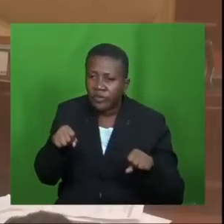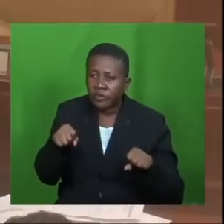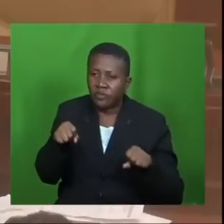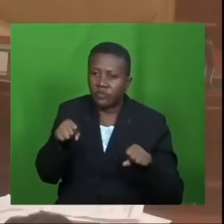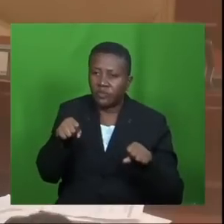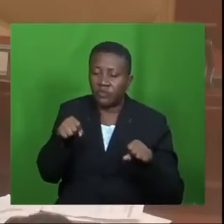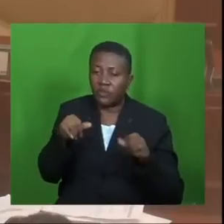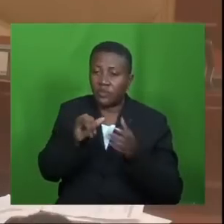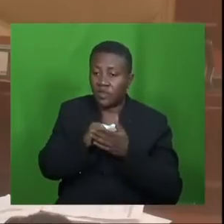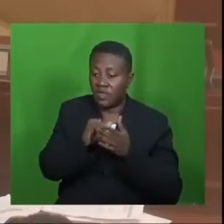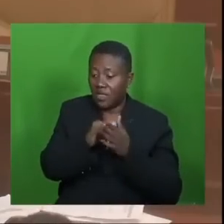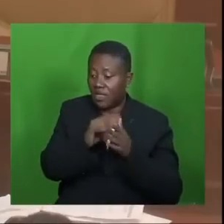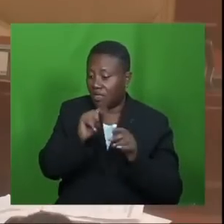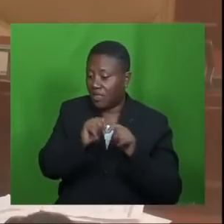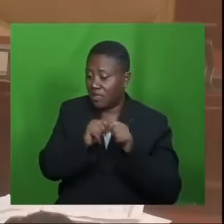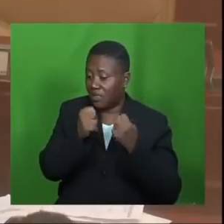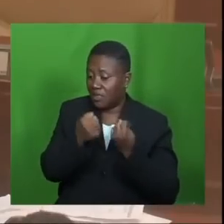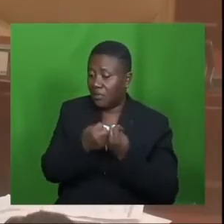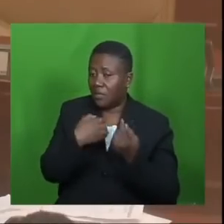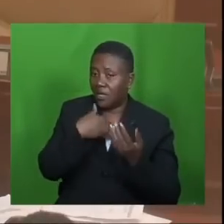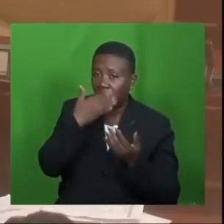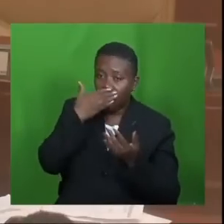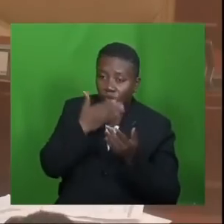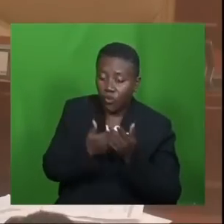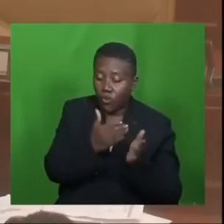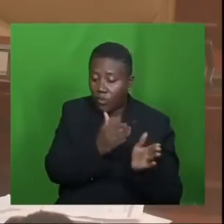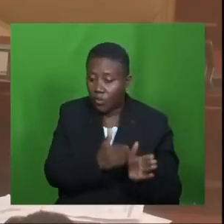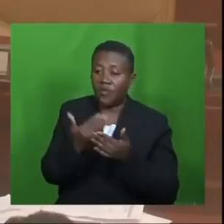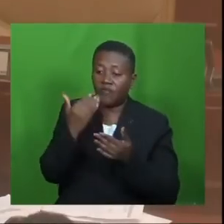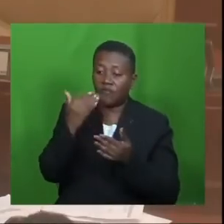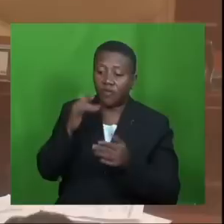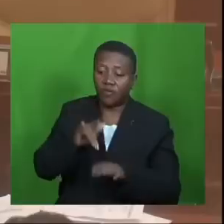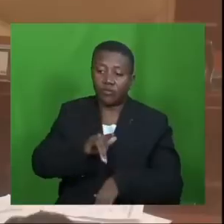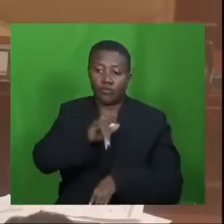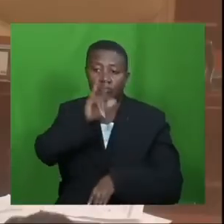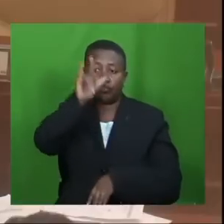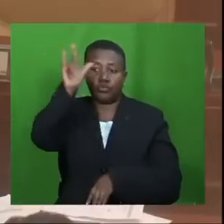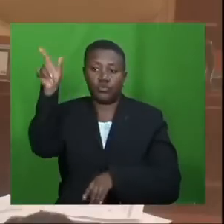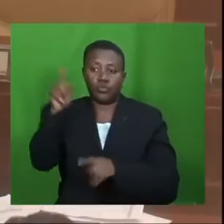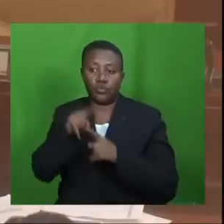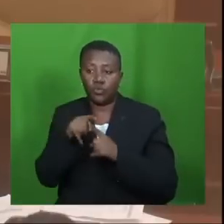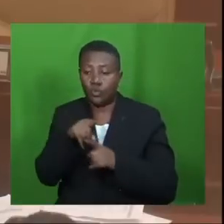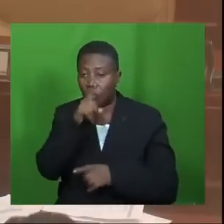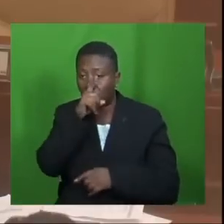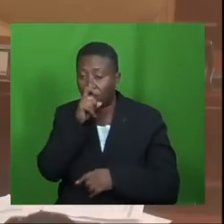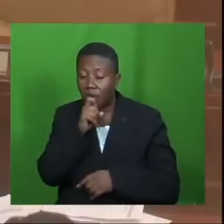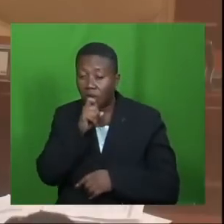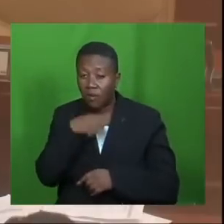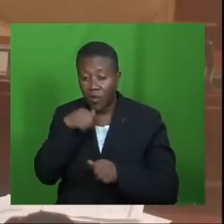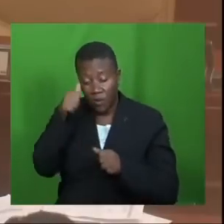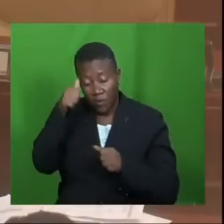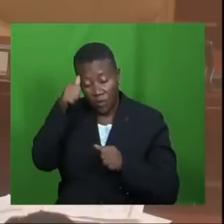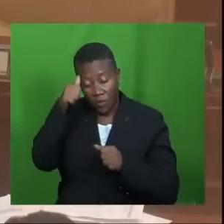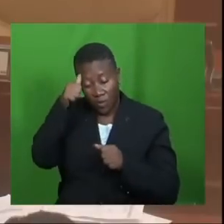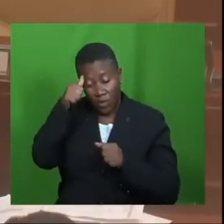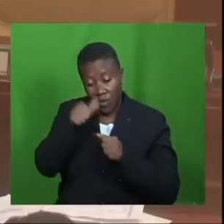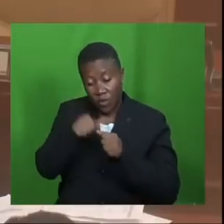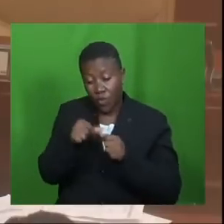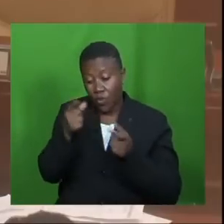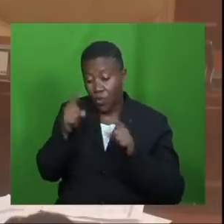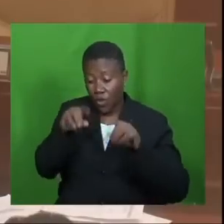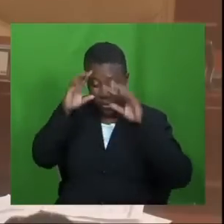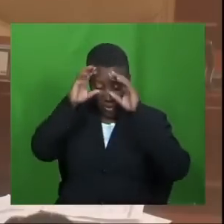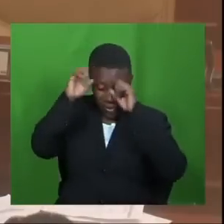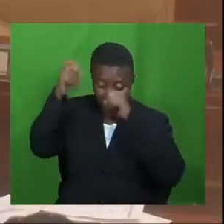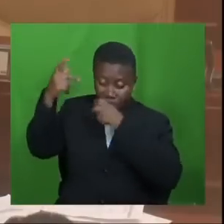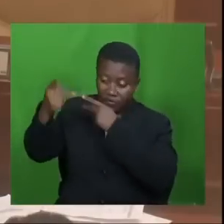good preparations before they embarked on this journey to Qatar. When the President visited them in camp,